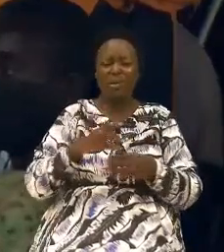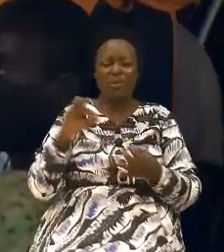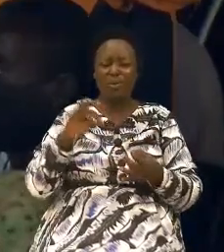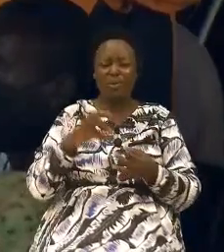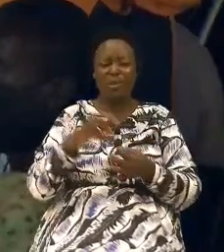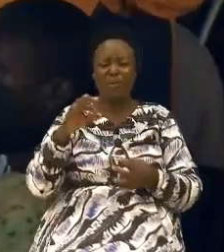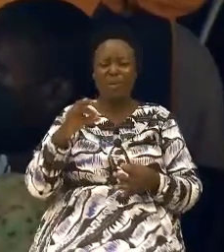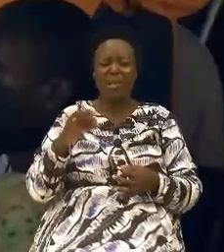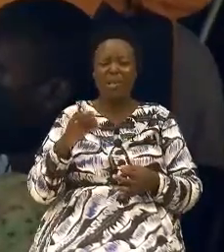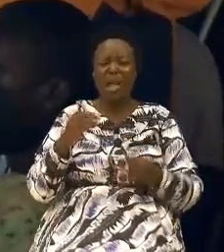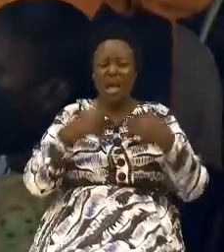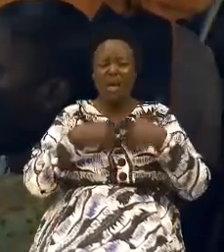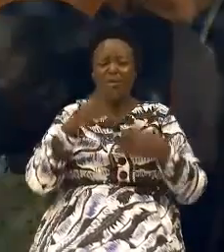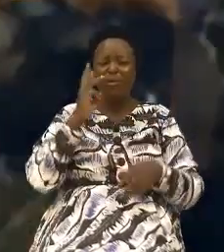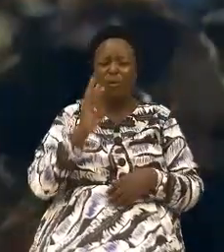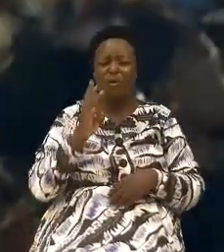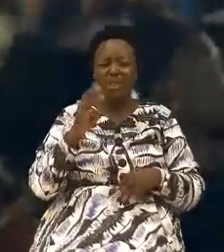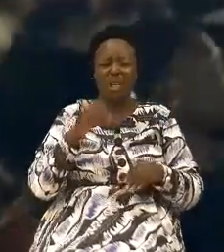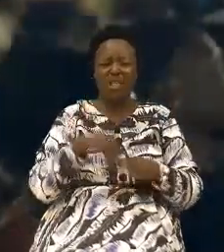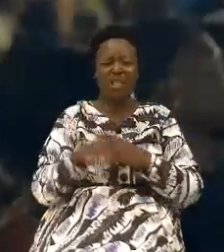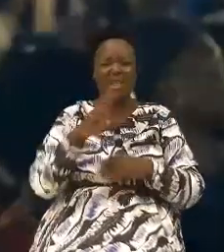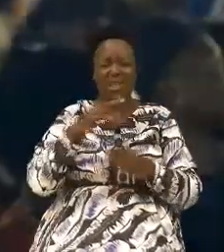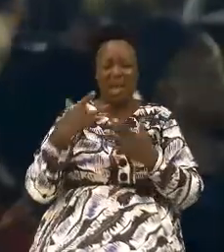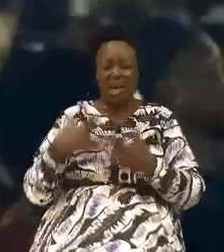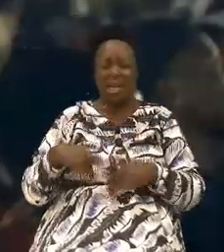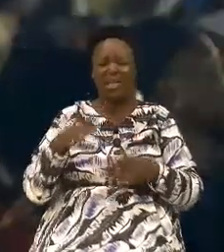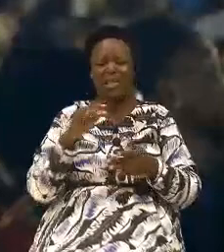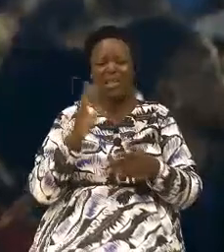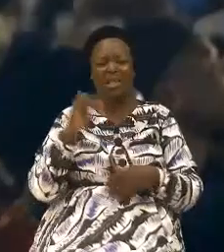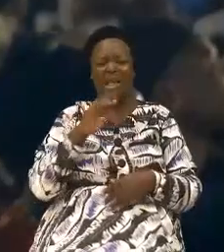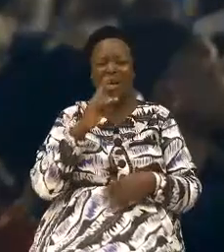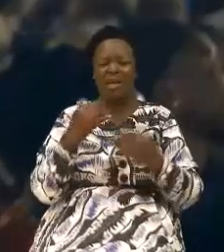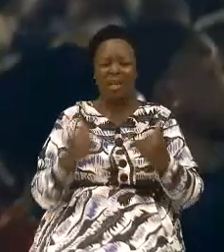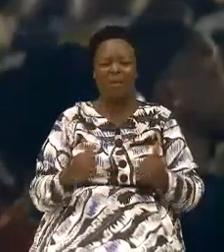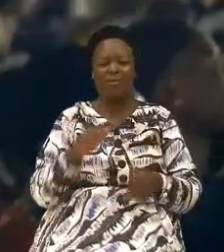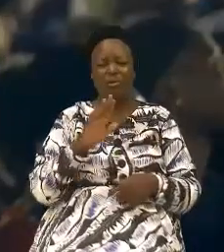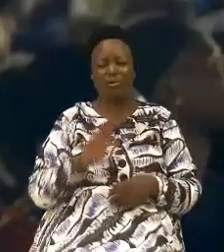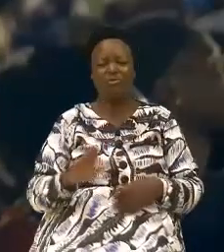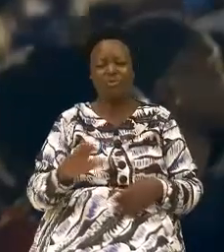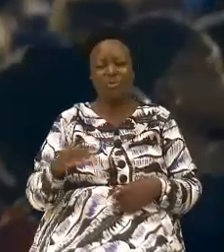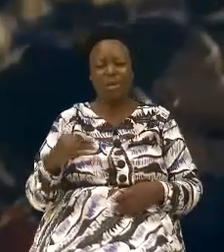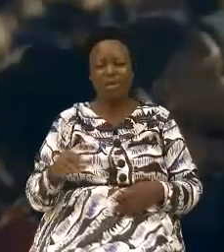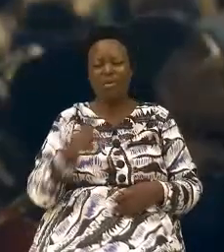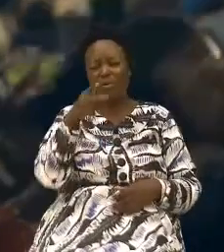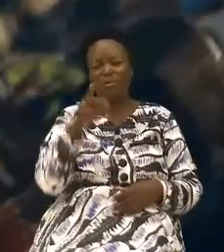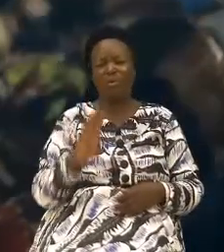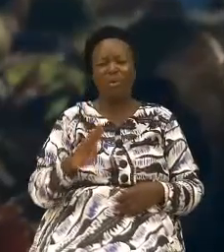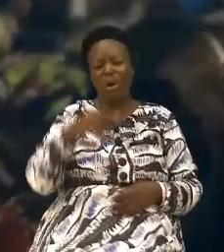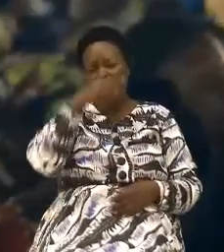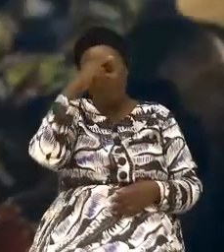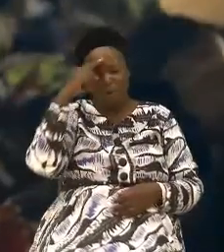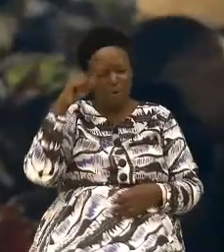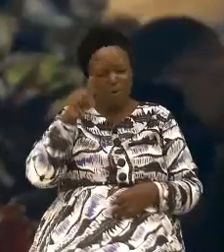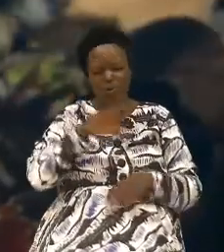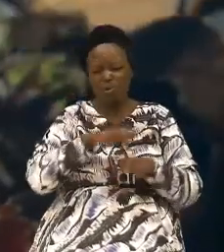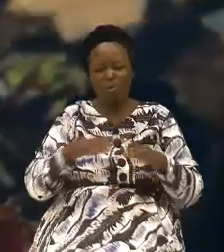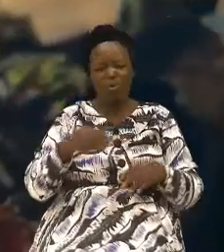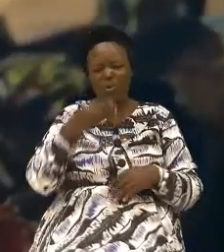hearts. They're now children of God. Because you don't